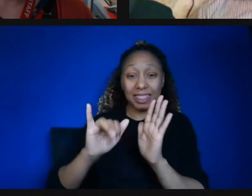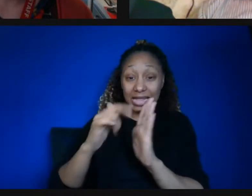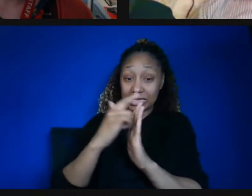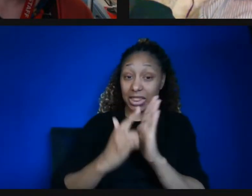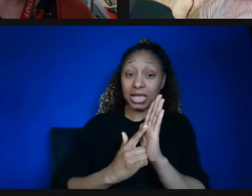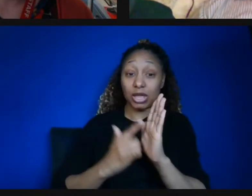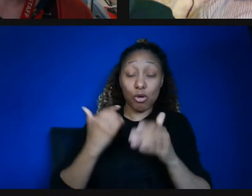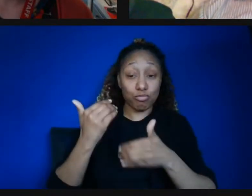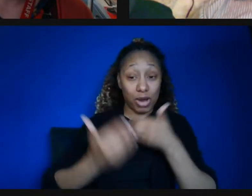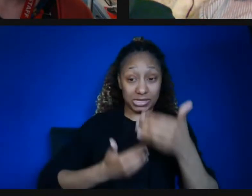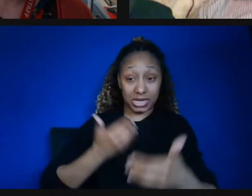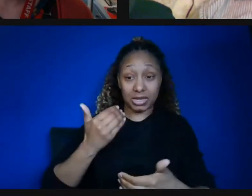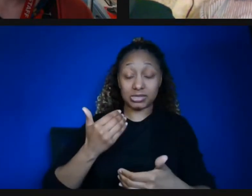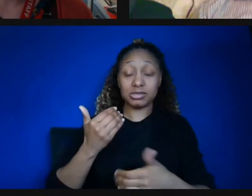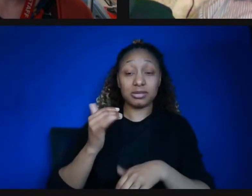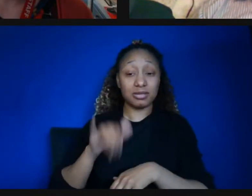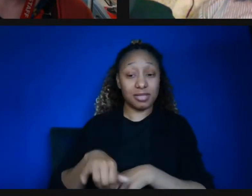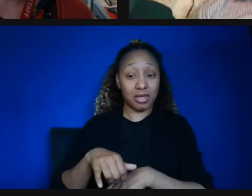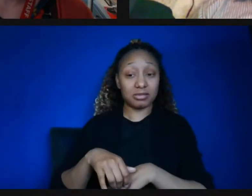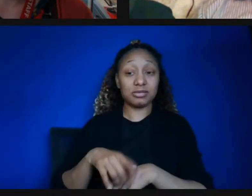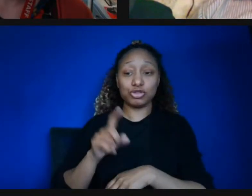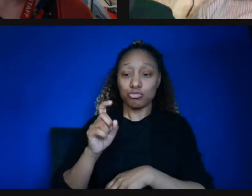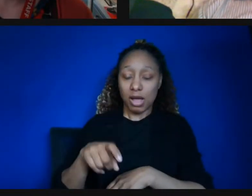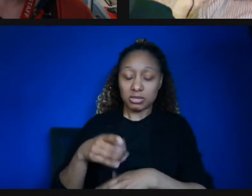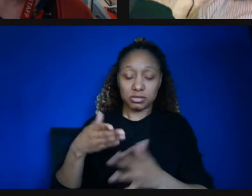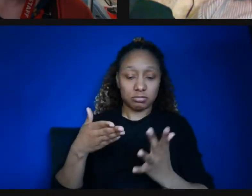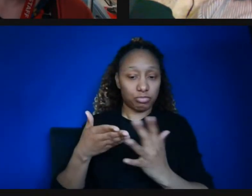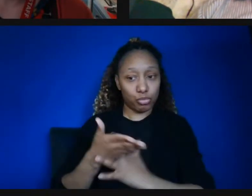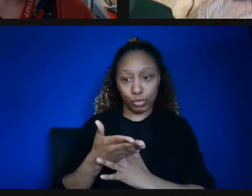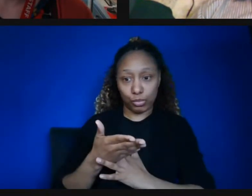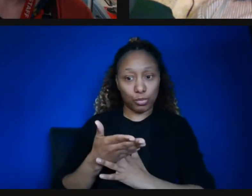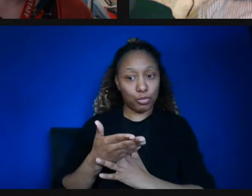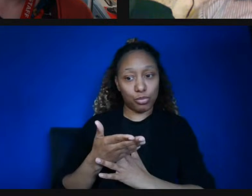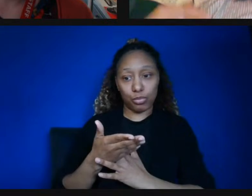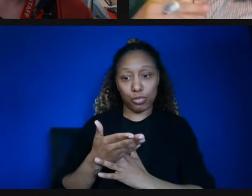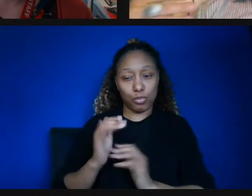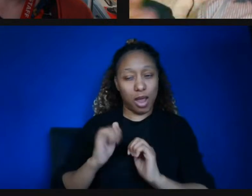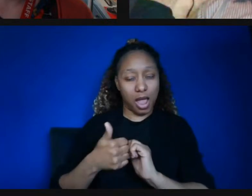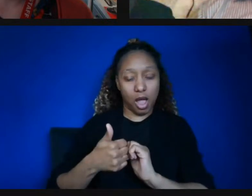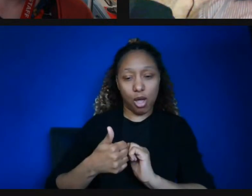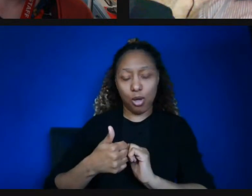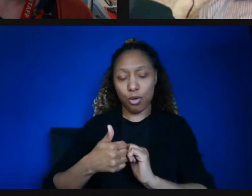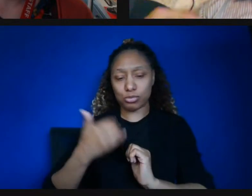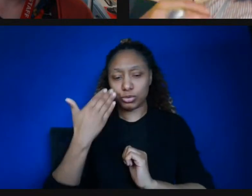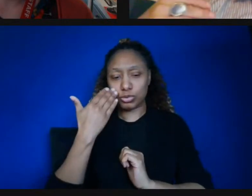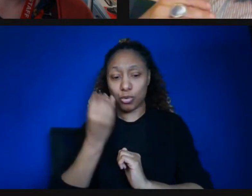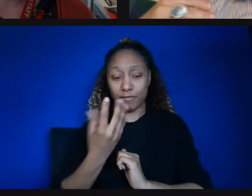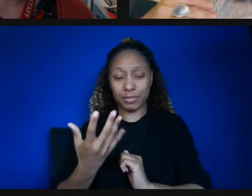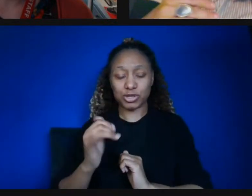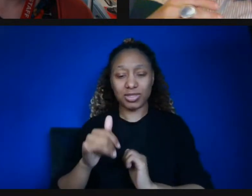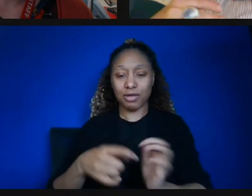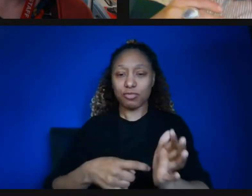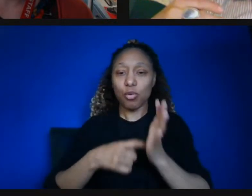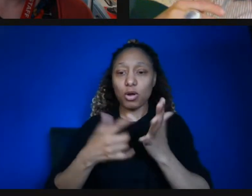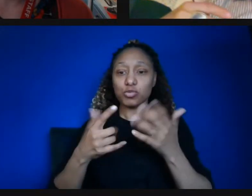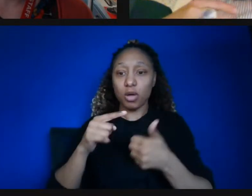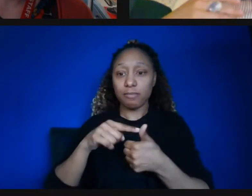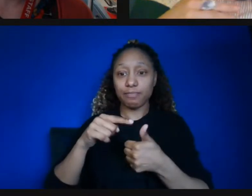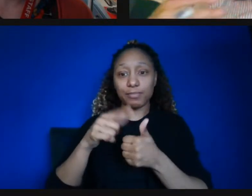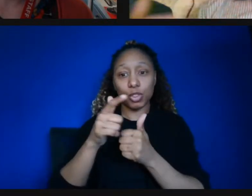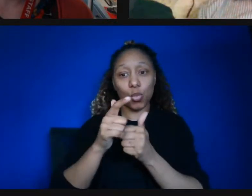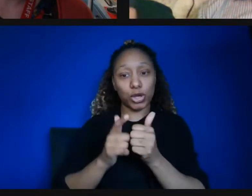process, and it's one that you have to go through in order to acquire it. So it requires lawyers. It requires